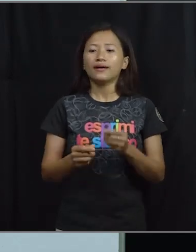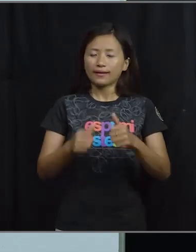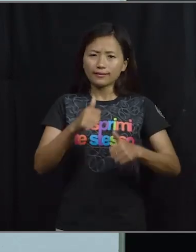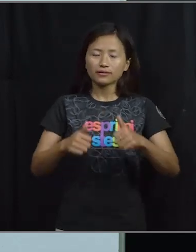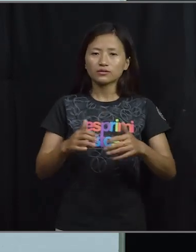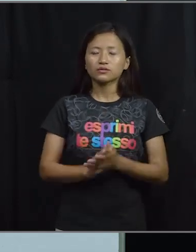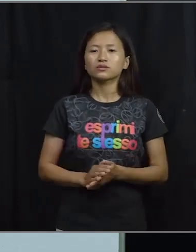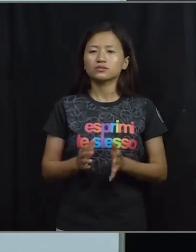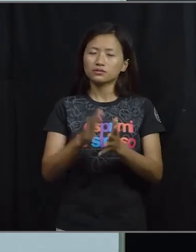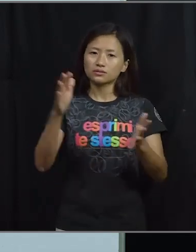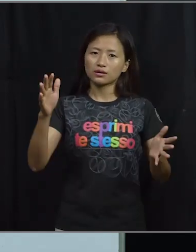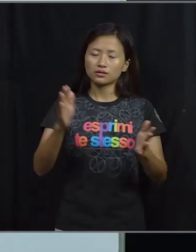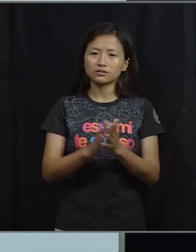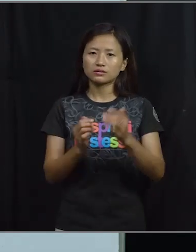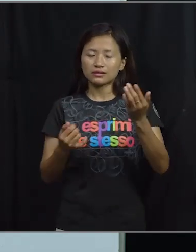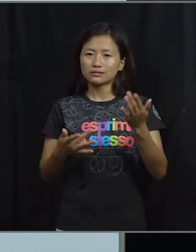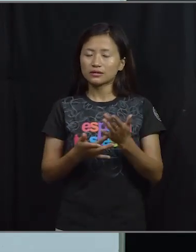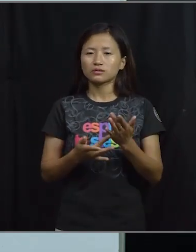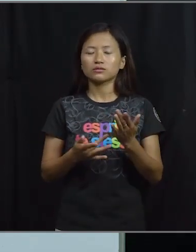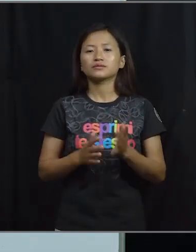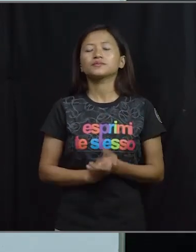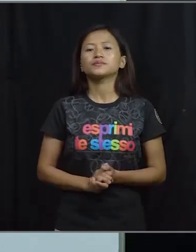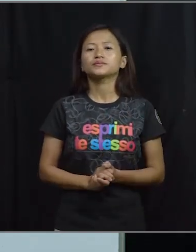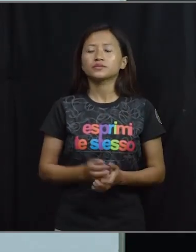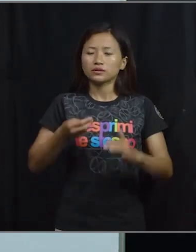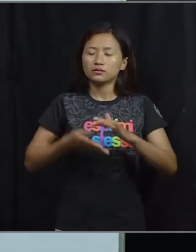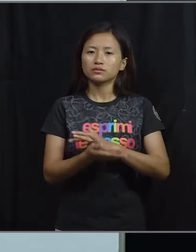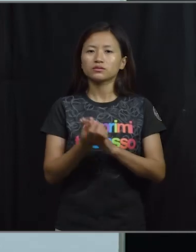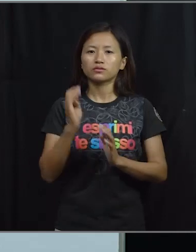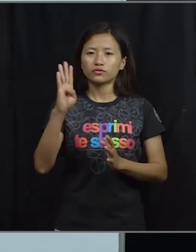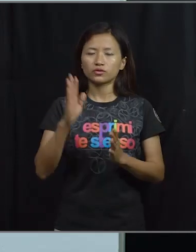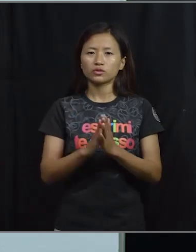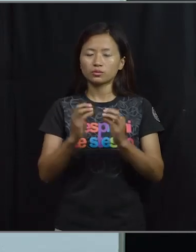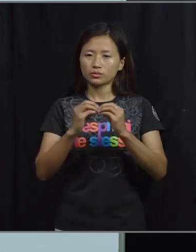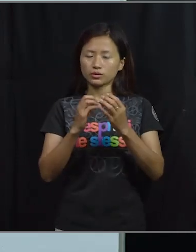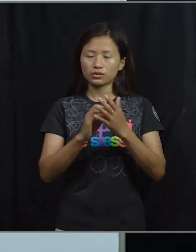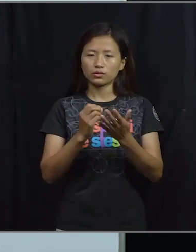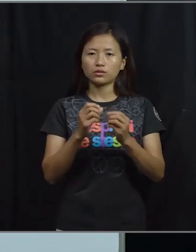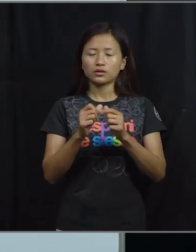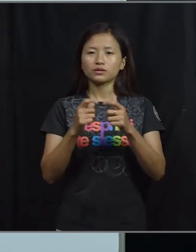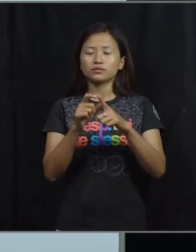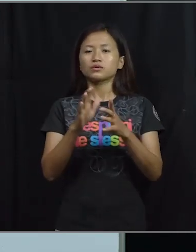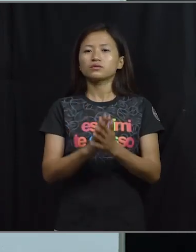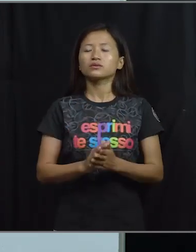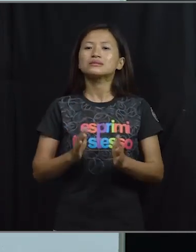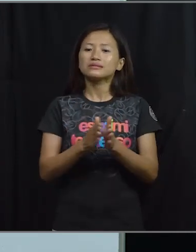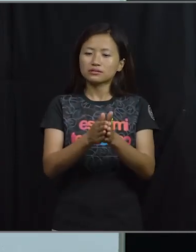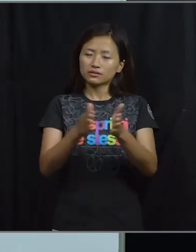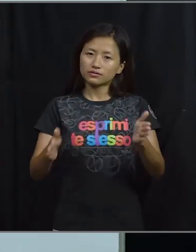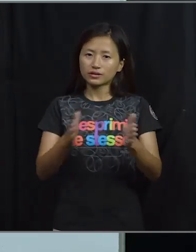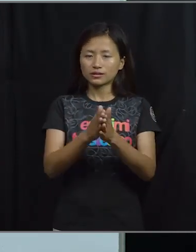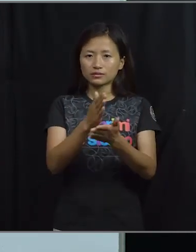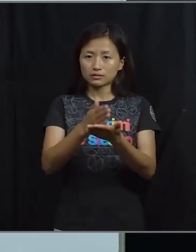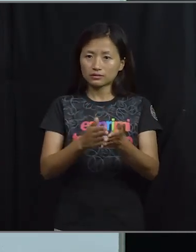location, based on size, based on technology. And under these four broad categories, they are again subdivided